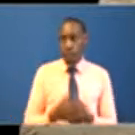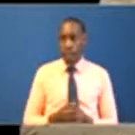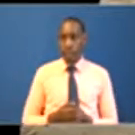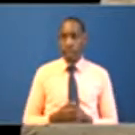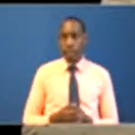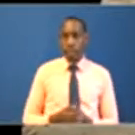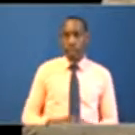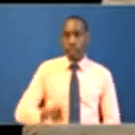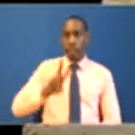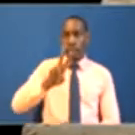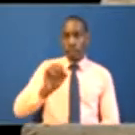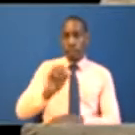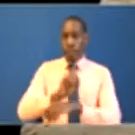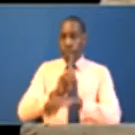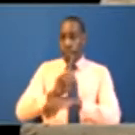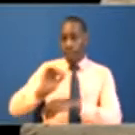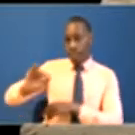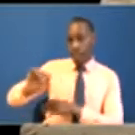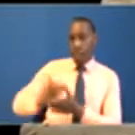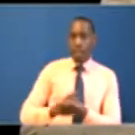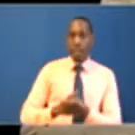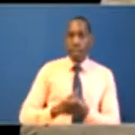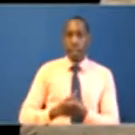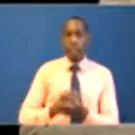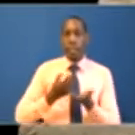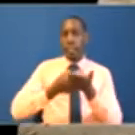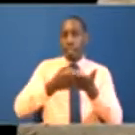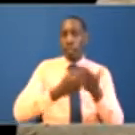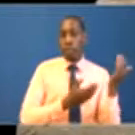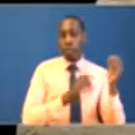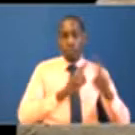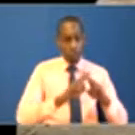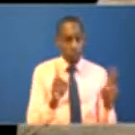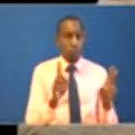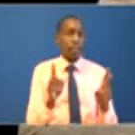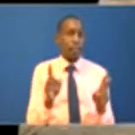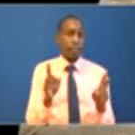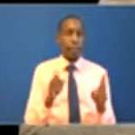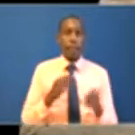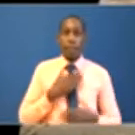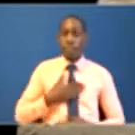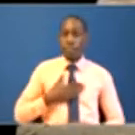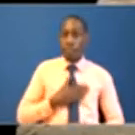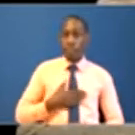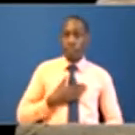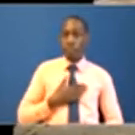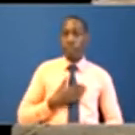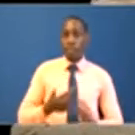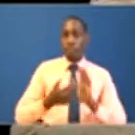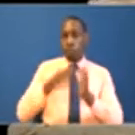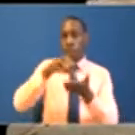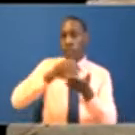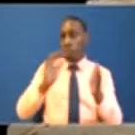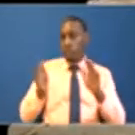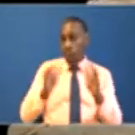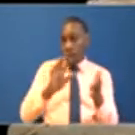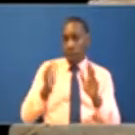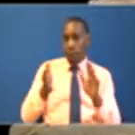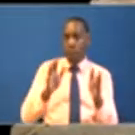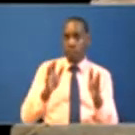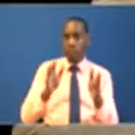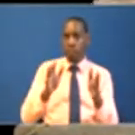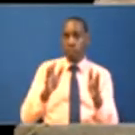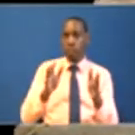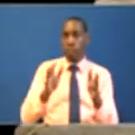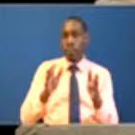in less than 25 minutes the main event is expected to begin proper kindly give us a mental picture physical one on